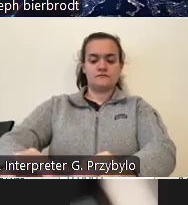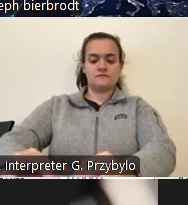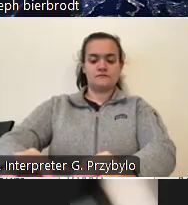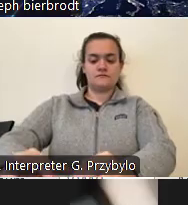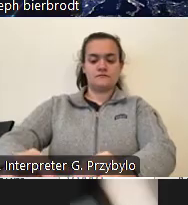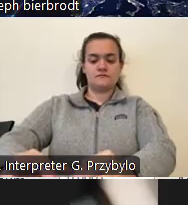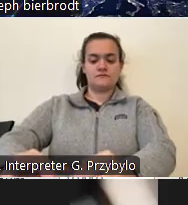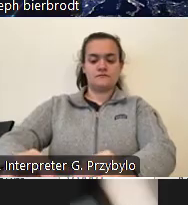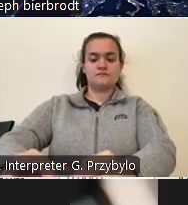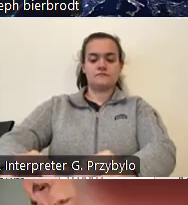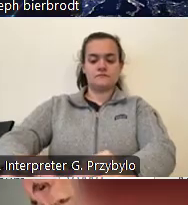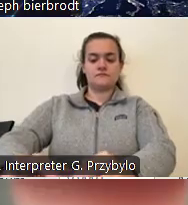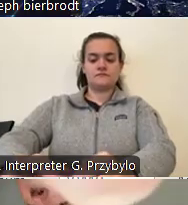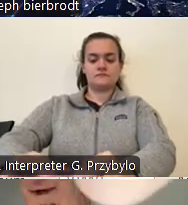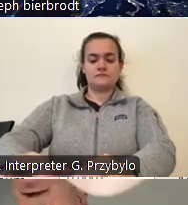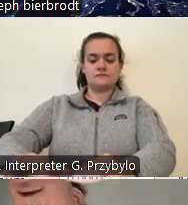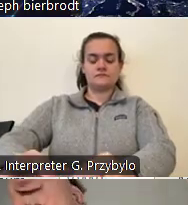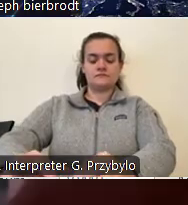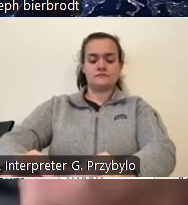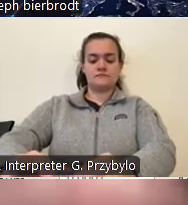there we go. Okay.